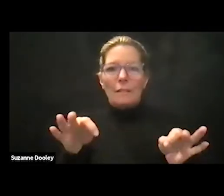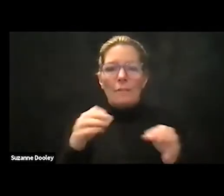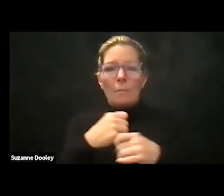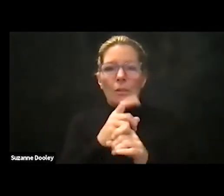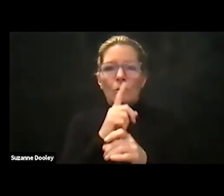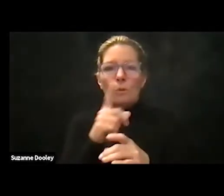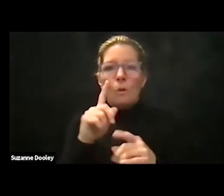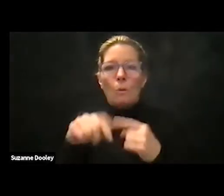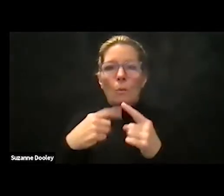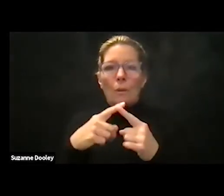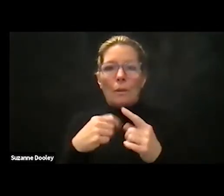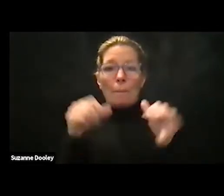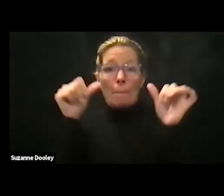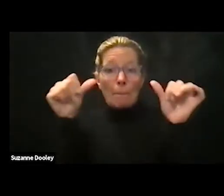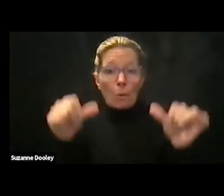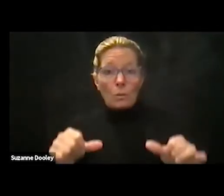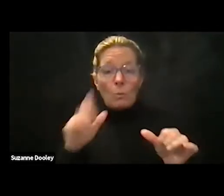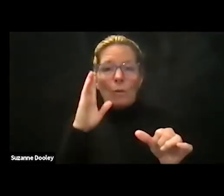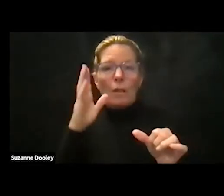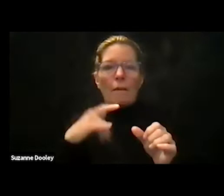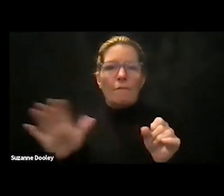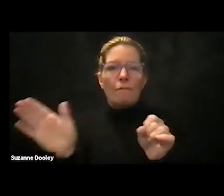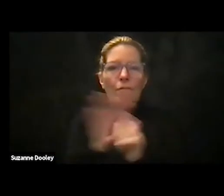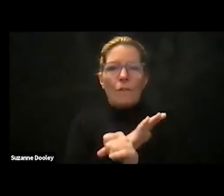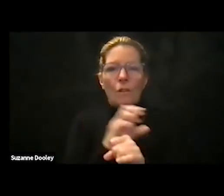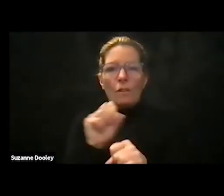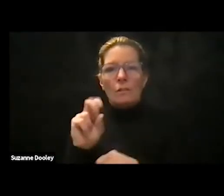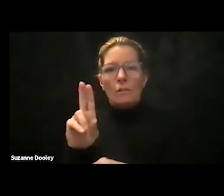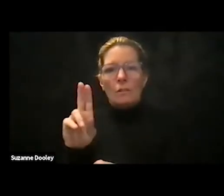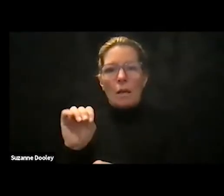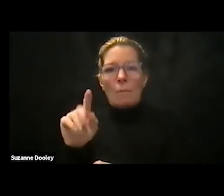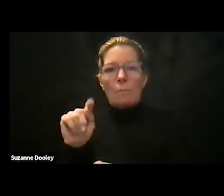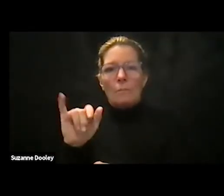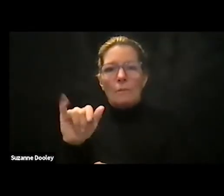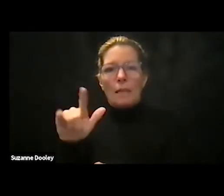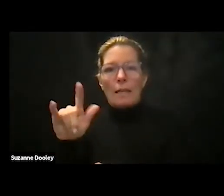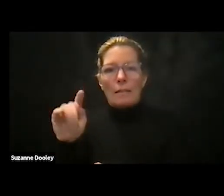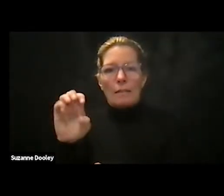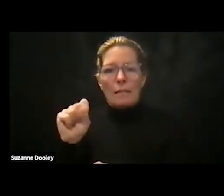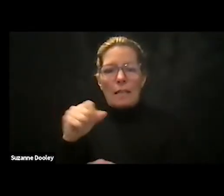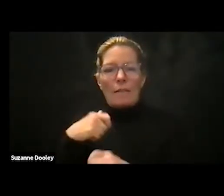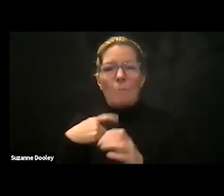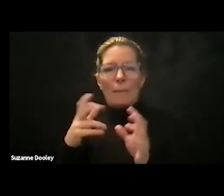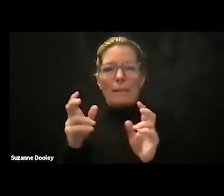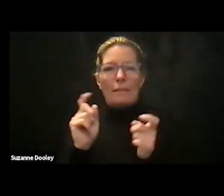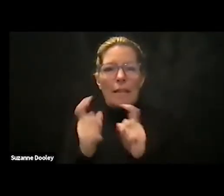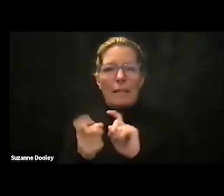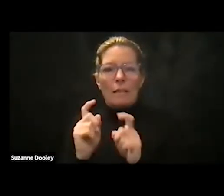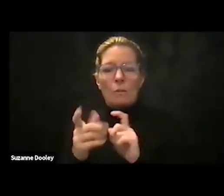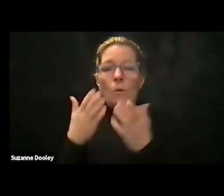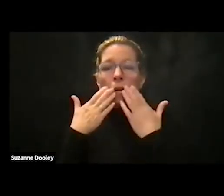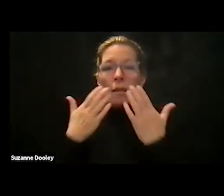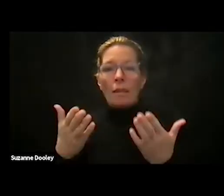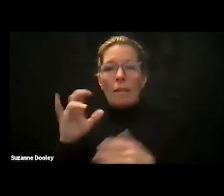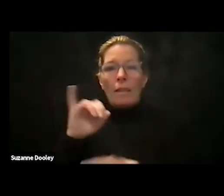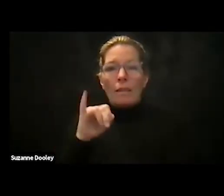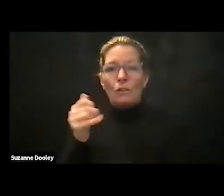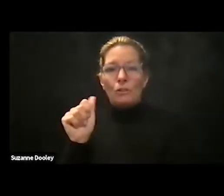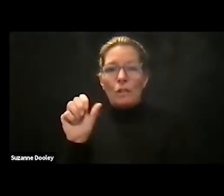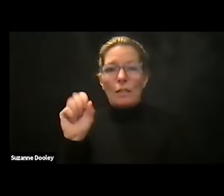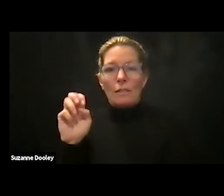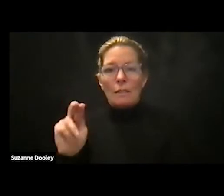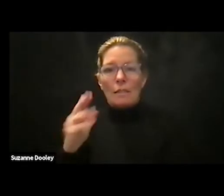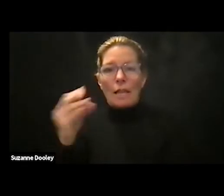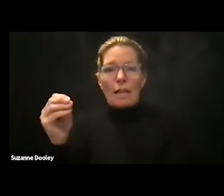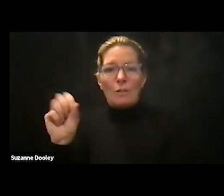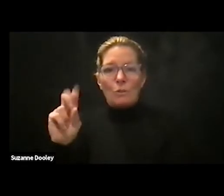this recording, it will have the full subtitles underneath that have been edited. And also would like to thank Jason and Sue today for helping us